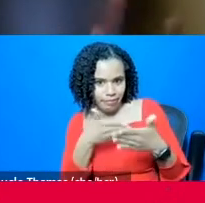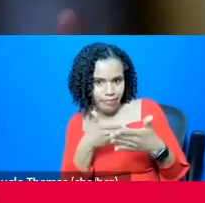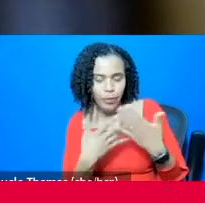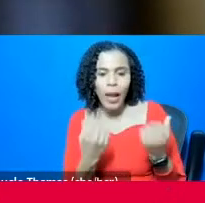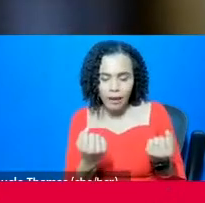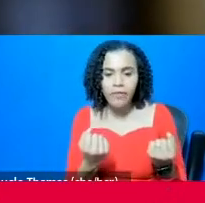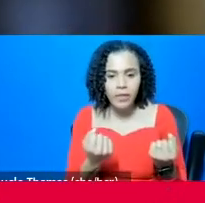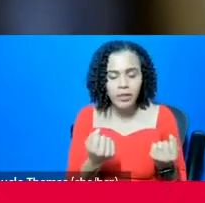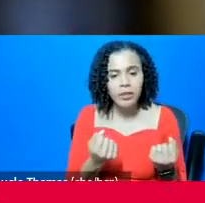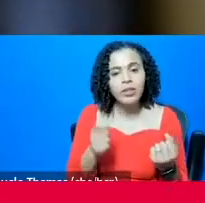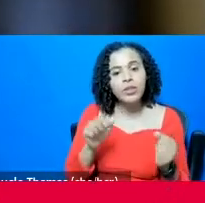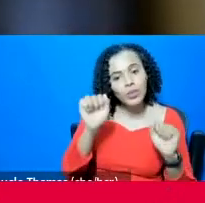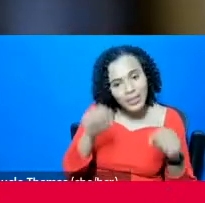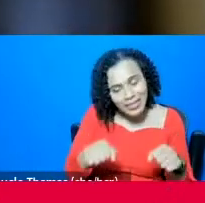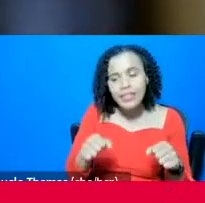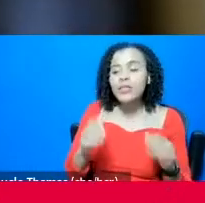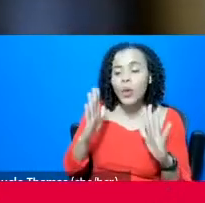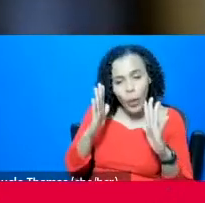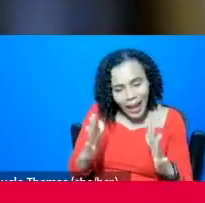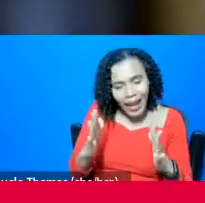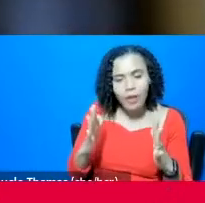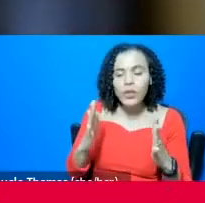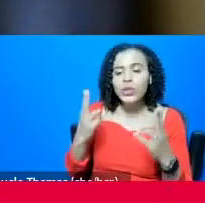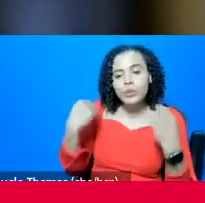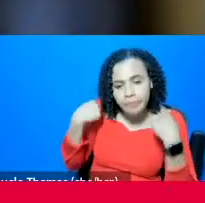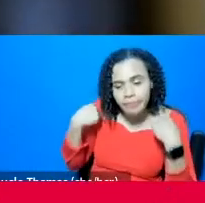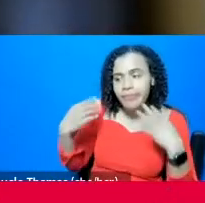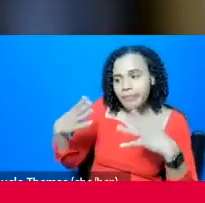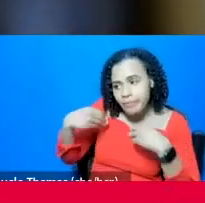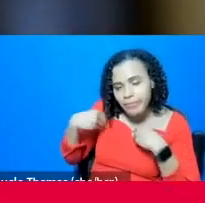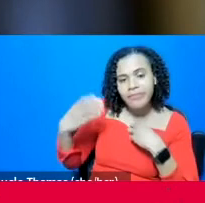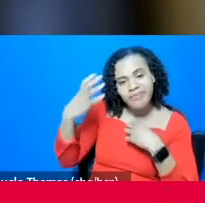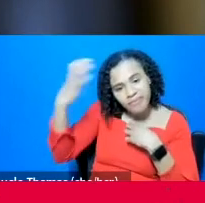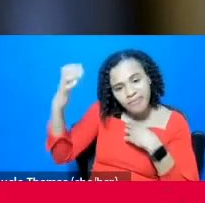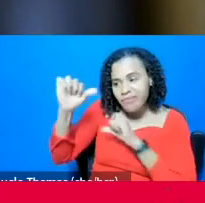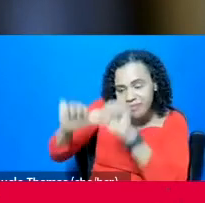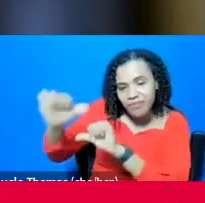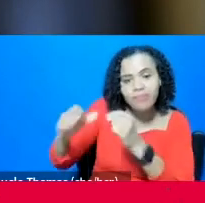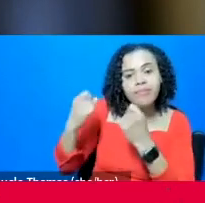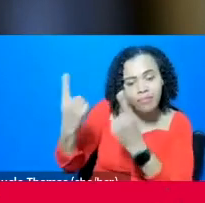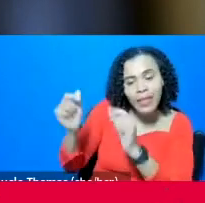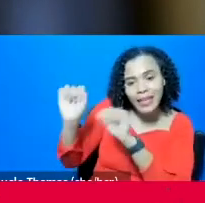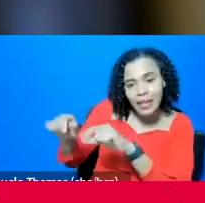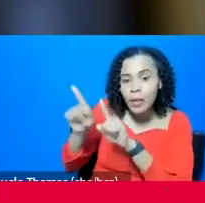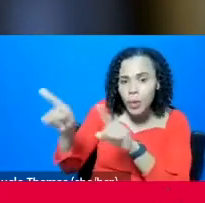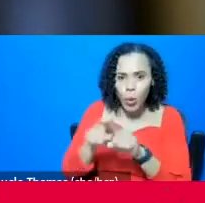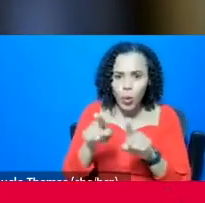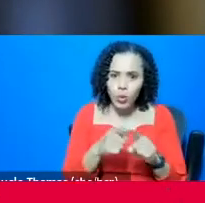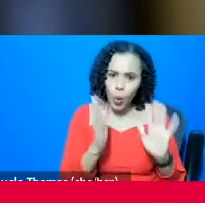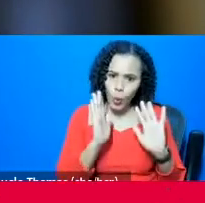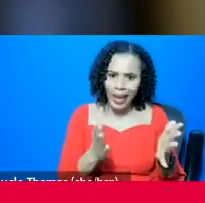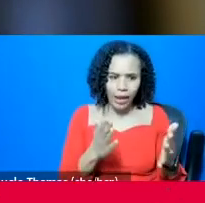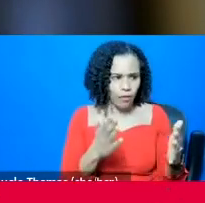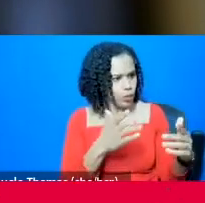is, yes, we have to work within the power structures, but we also have to support other activists in accessing those powers,